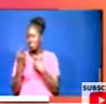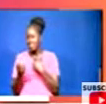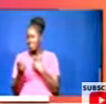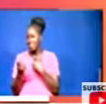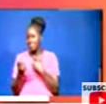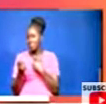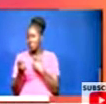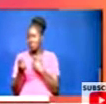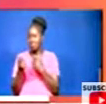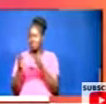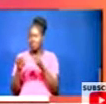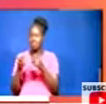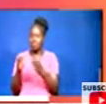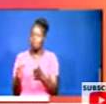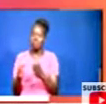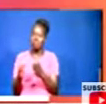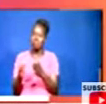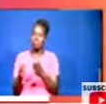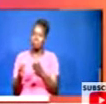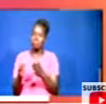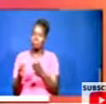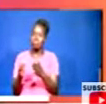scale producers all over. And that will be